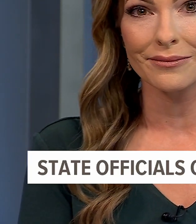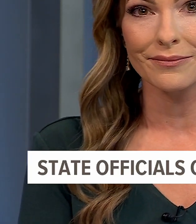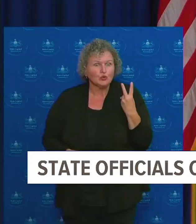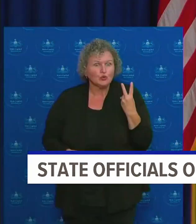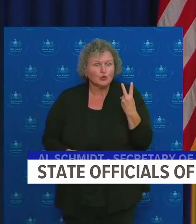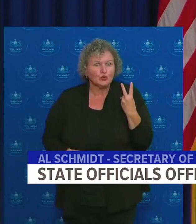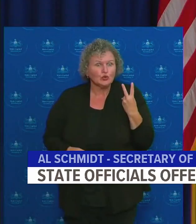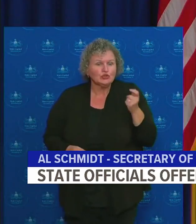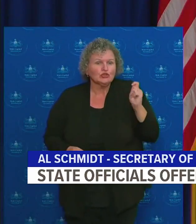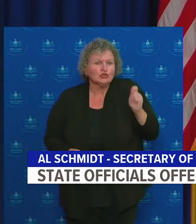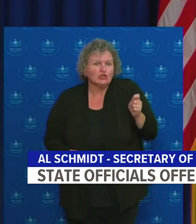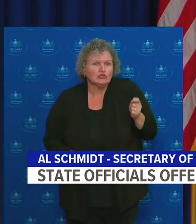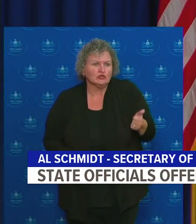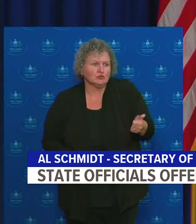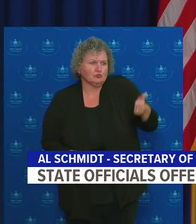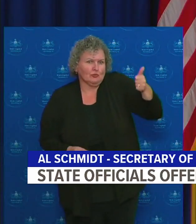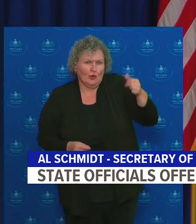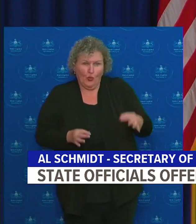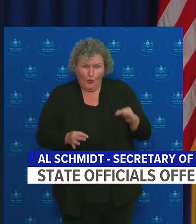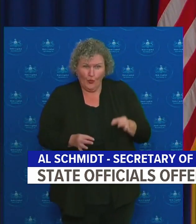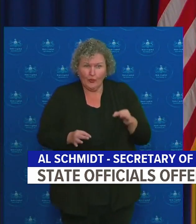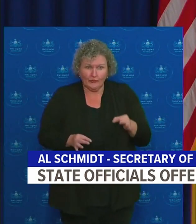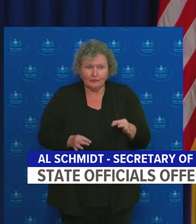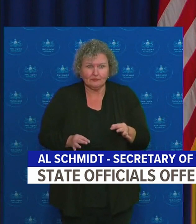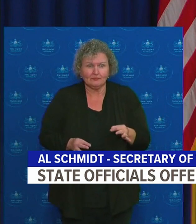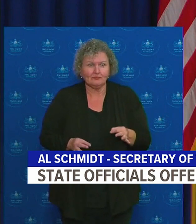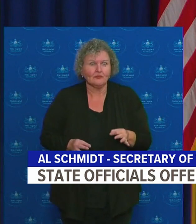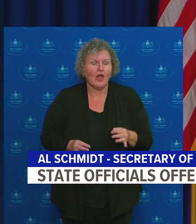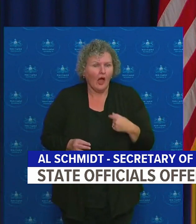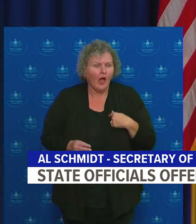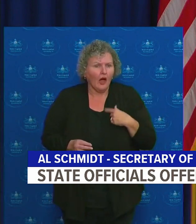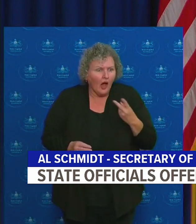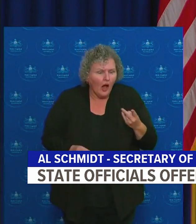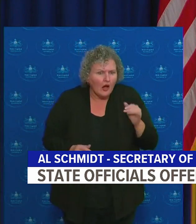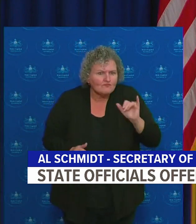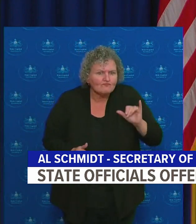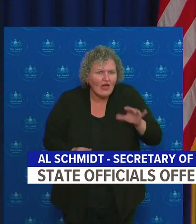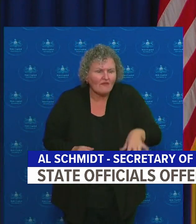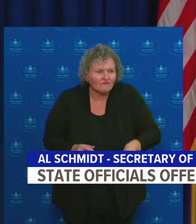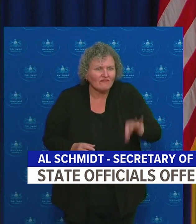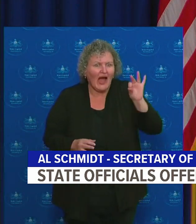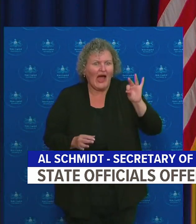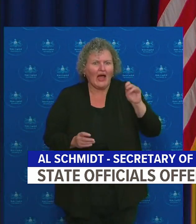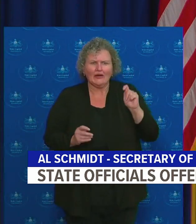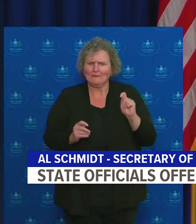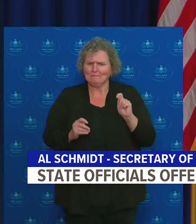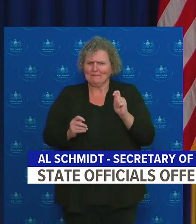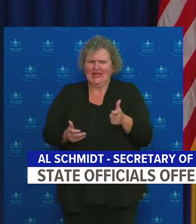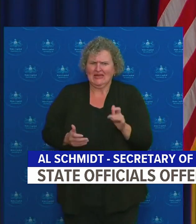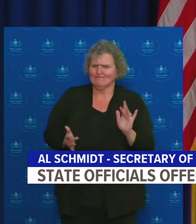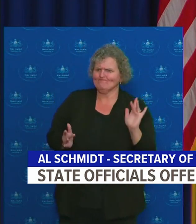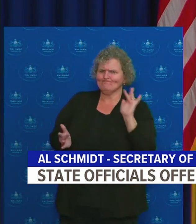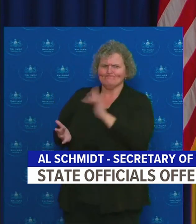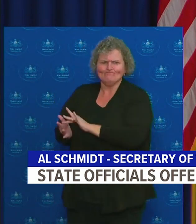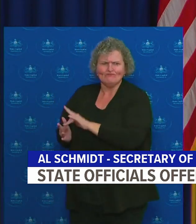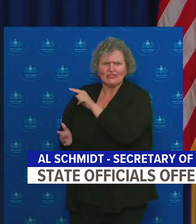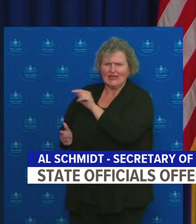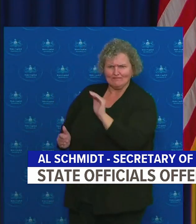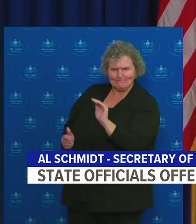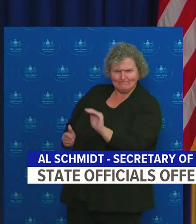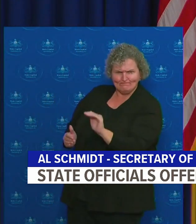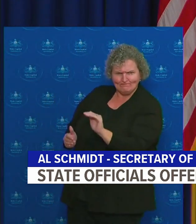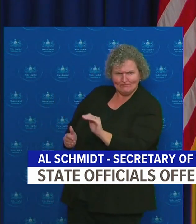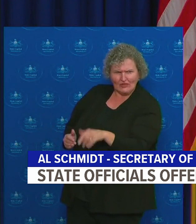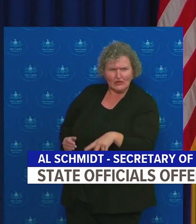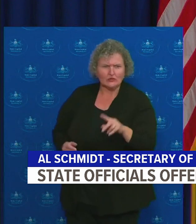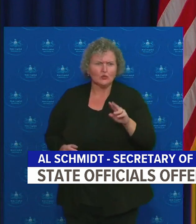candidate. As soon as I became aware of the issue, I reached out immediately and directly to Northampton County